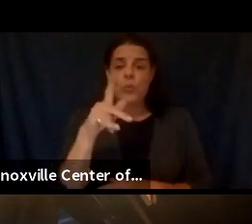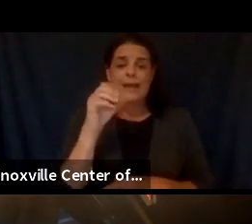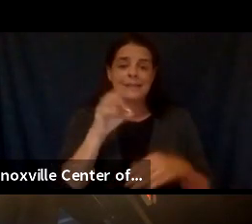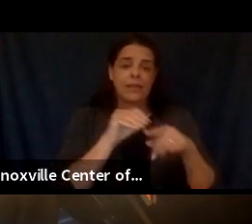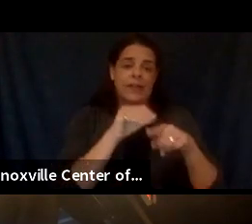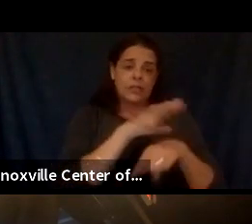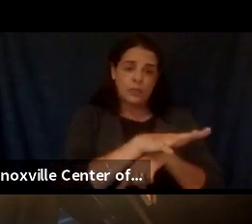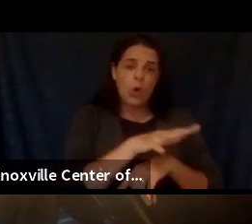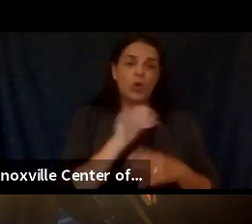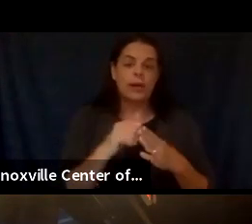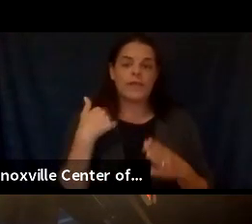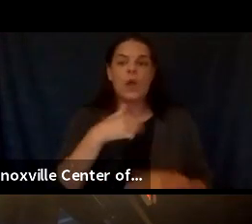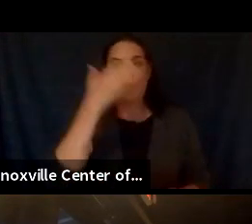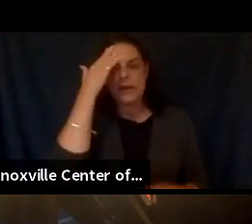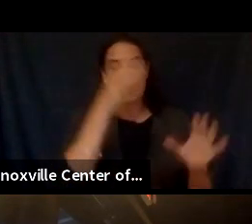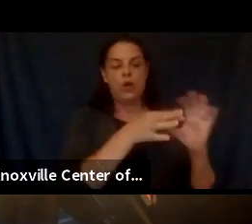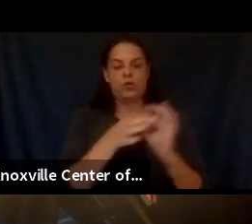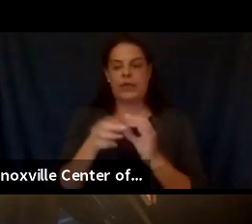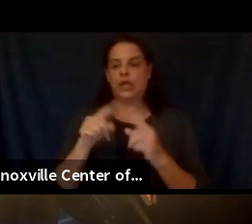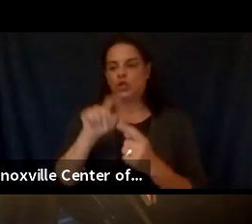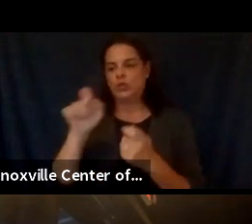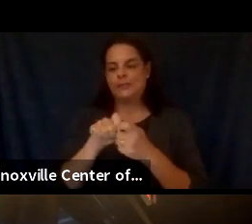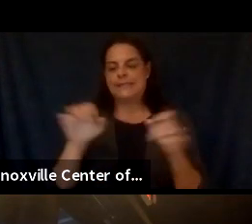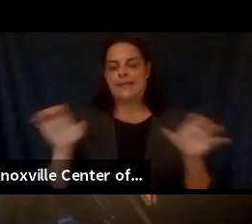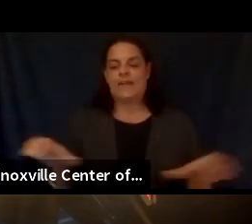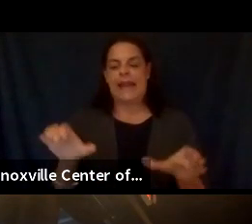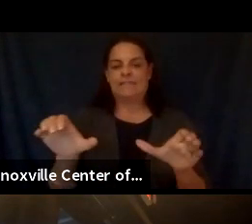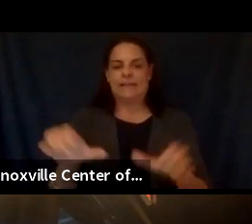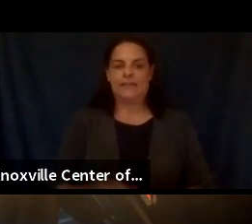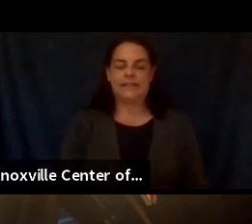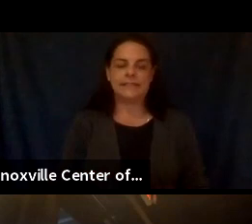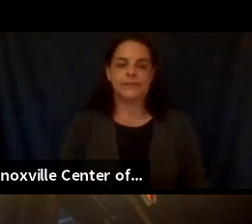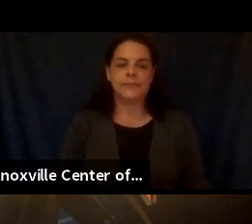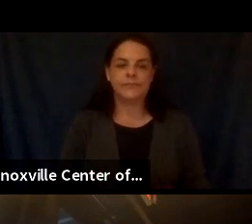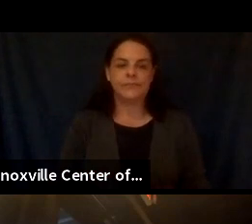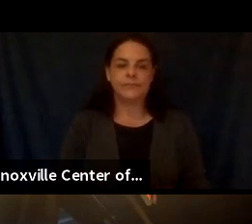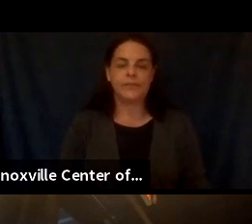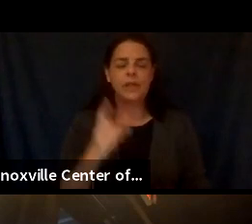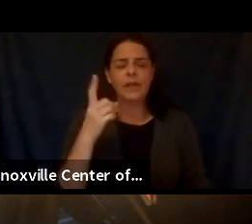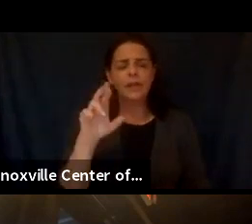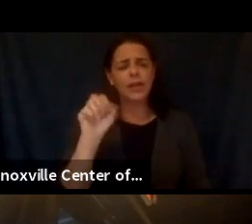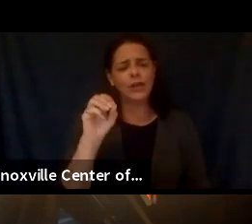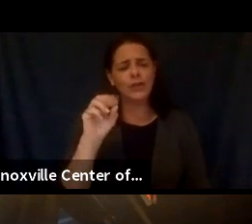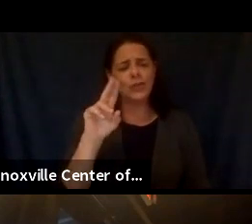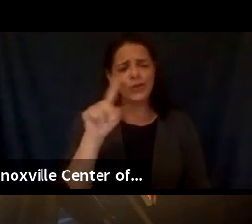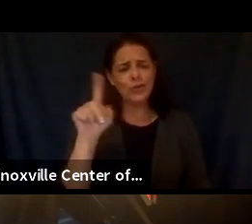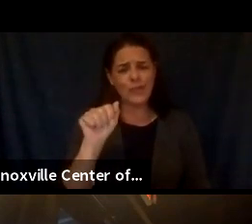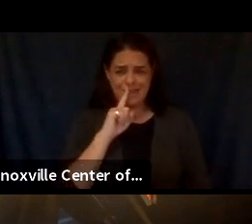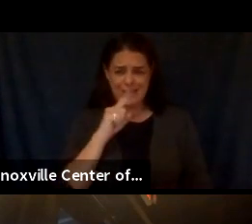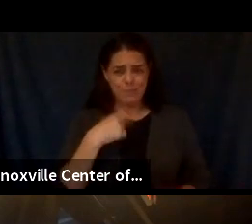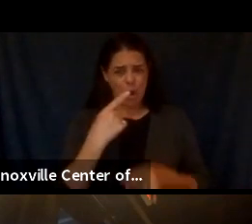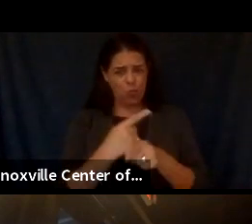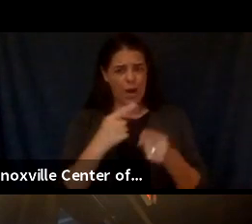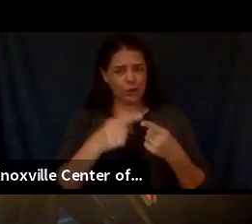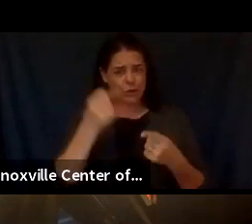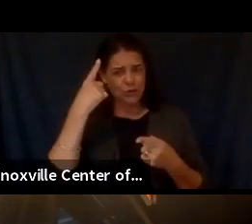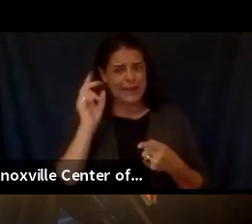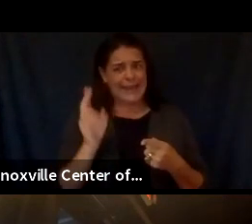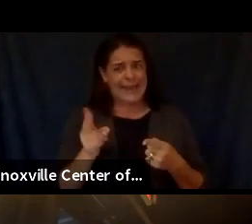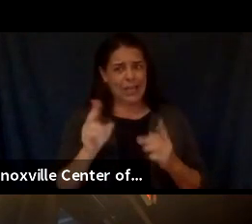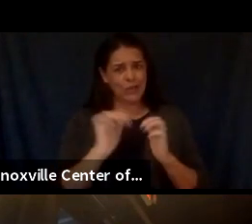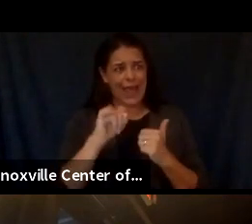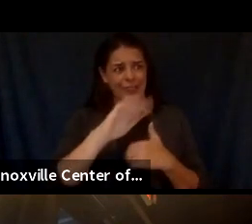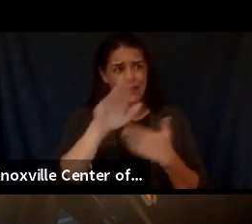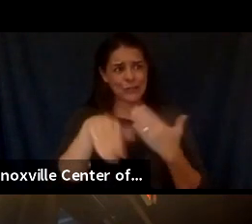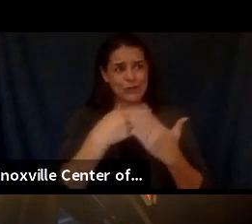certain, that we know is linked to certain activities. Dr. Souza, am I correct in understanding the history of how this